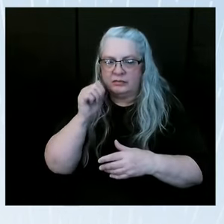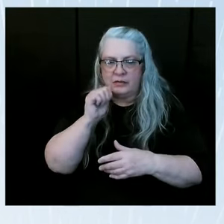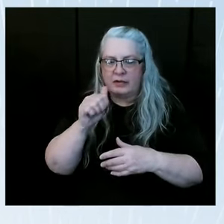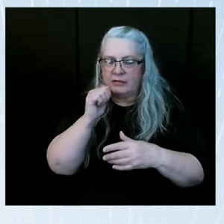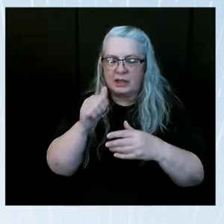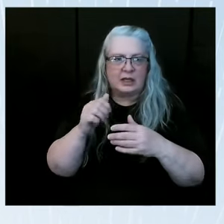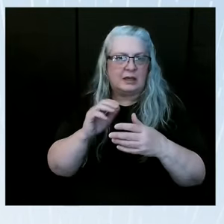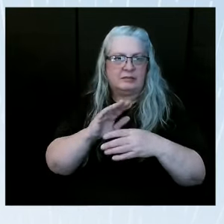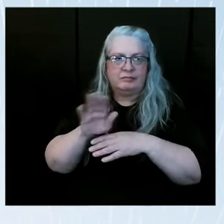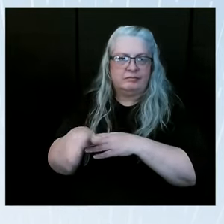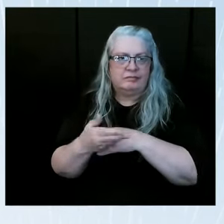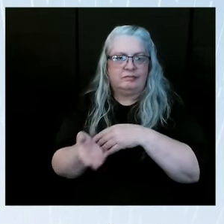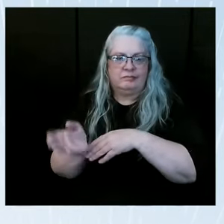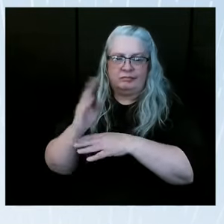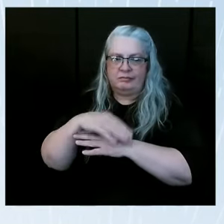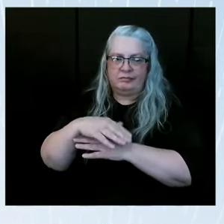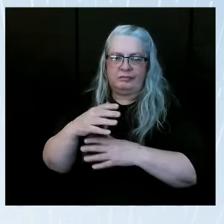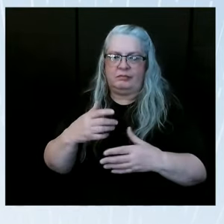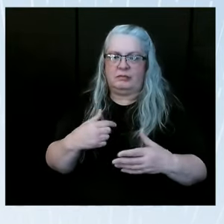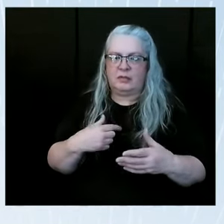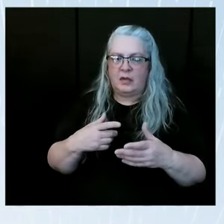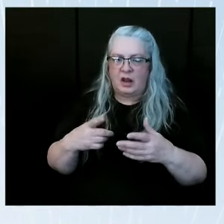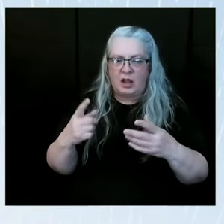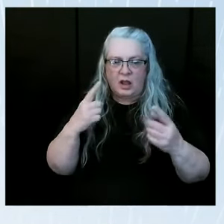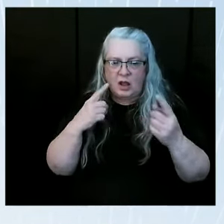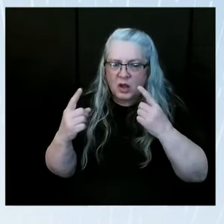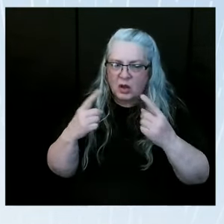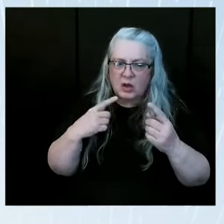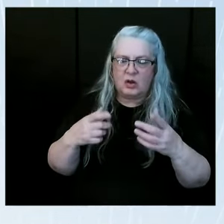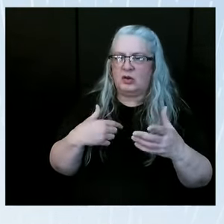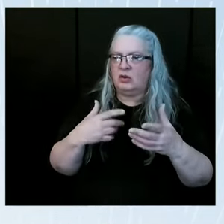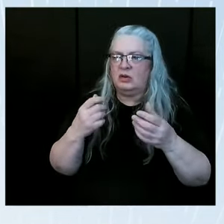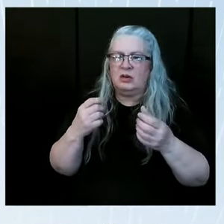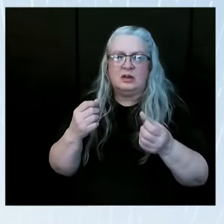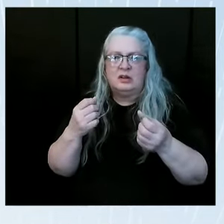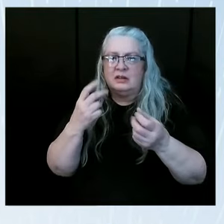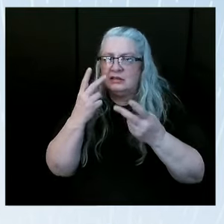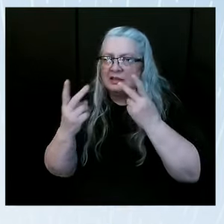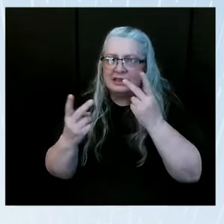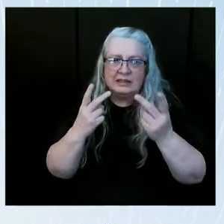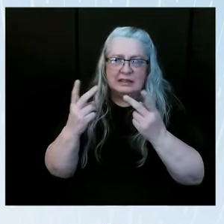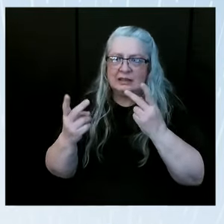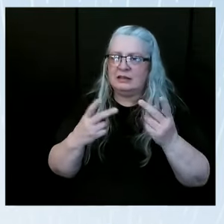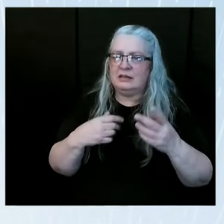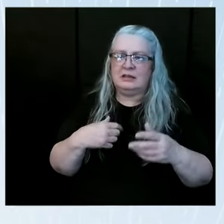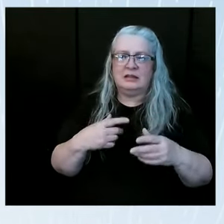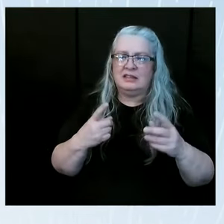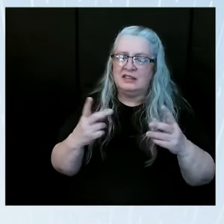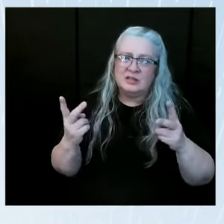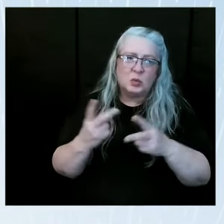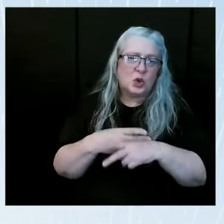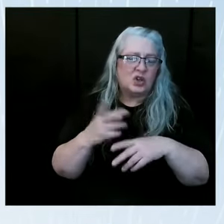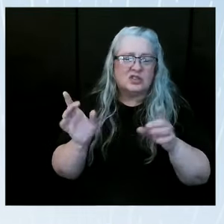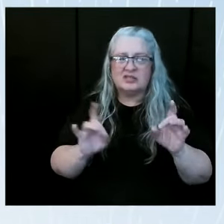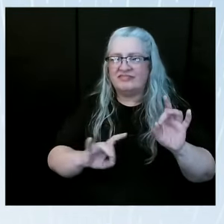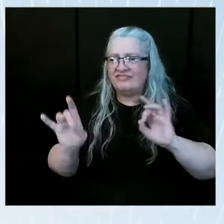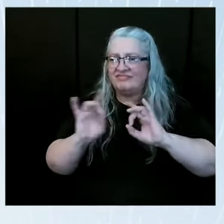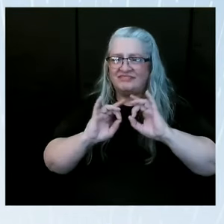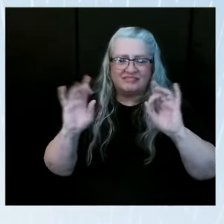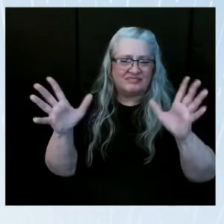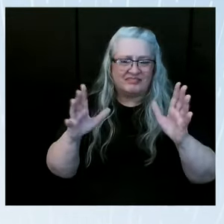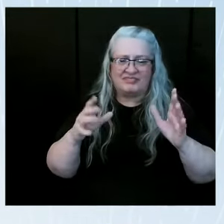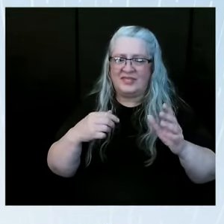of people and the best of people. They tragically witness the